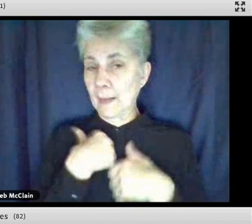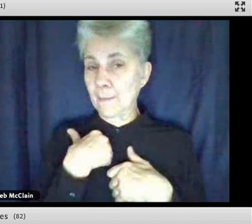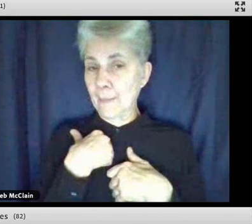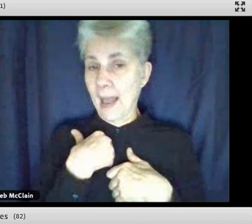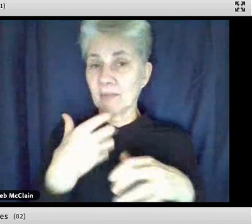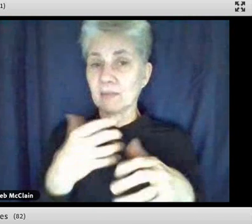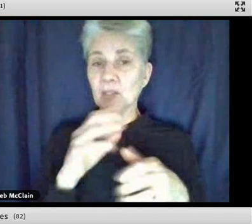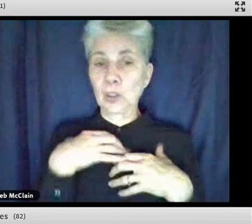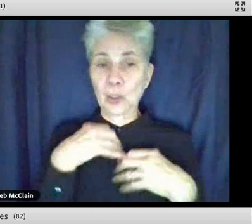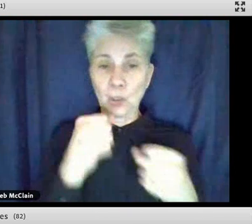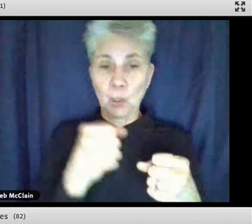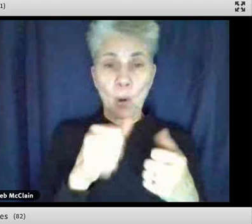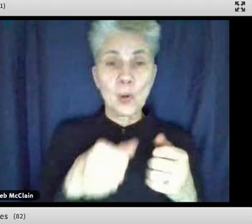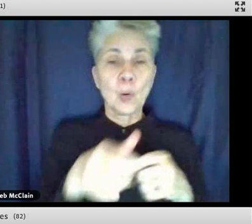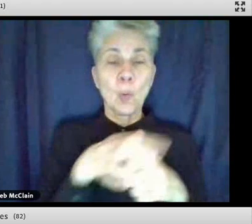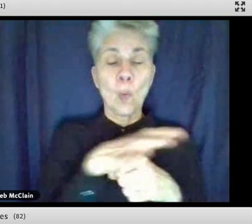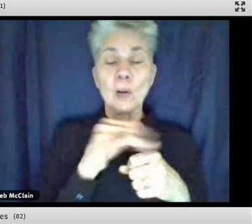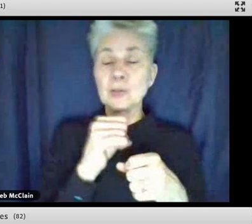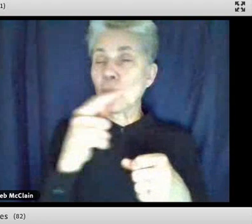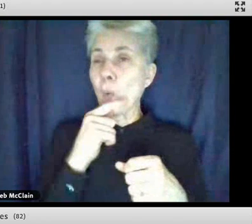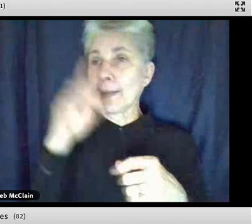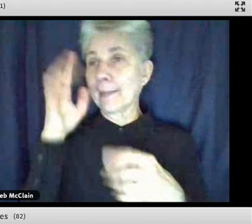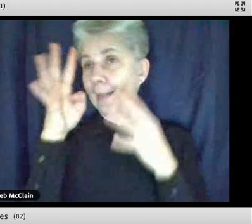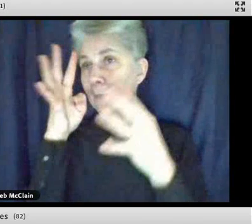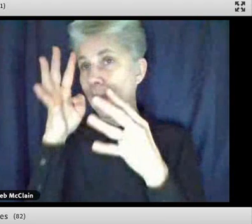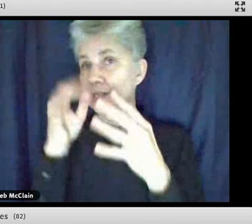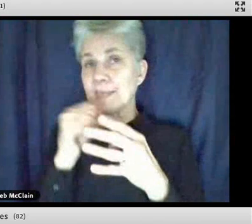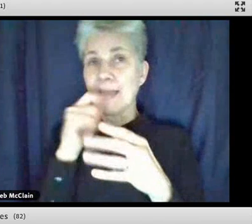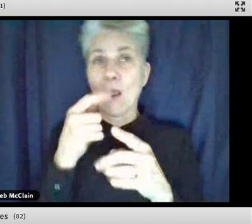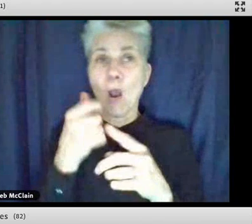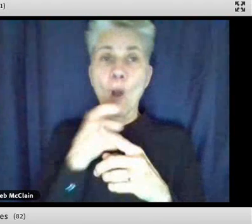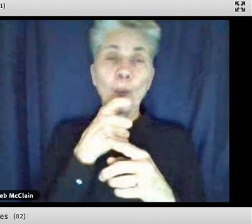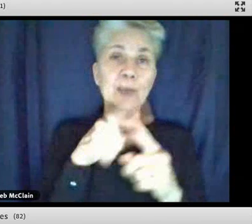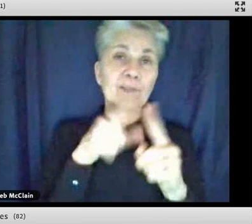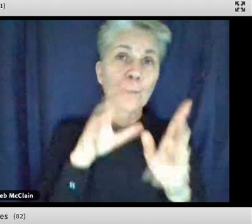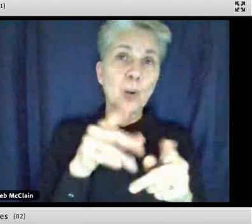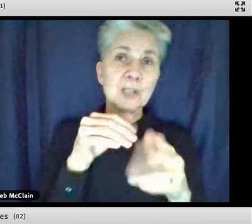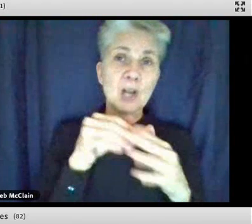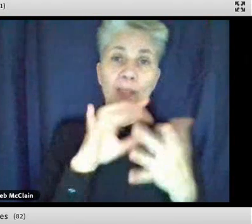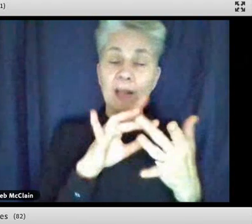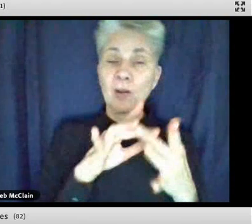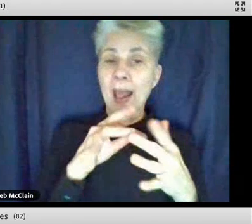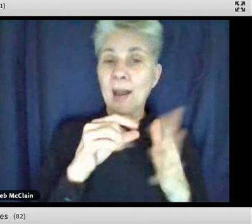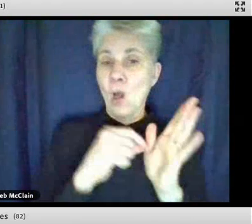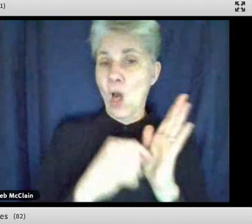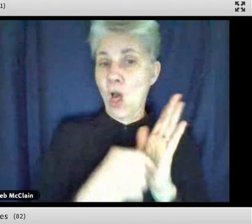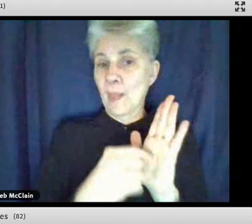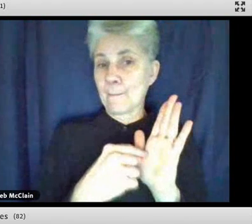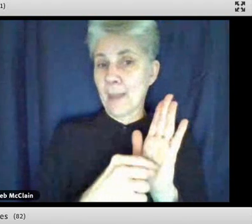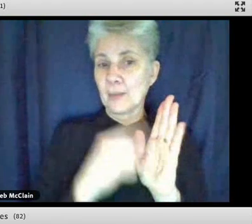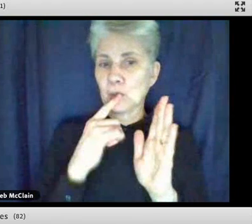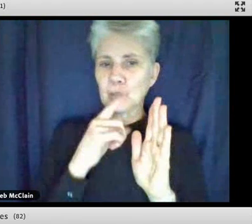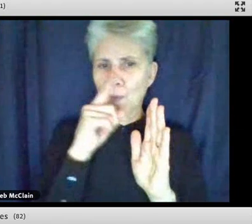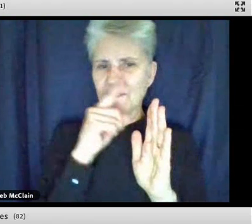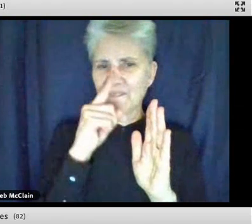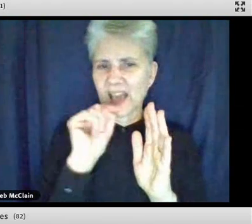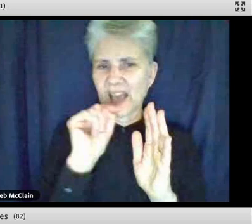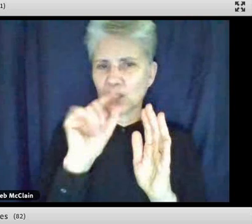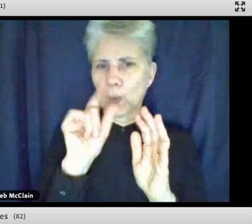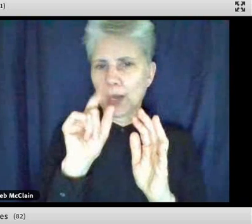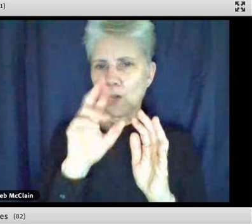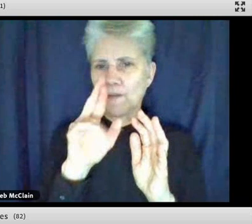So anybody can be whoever they want to on the internet. The sites down here at the bottom allow you to kind of do a fake Twitter feed, and you can